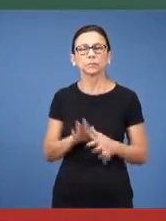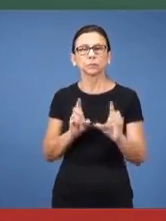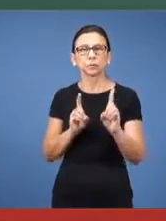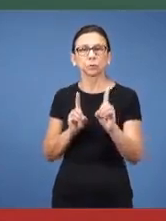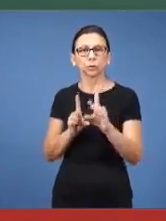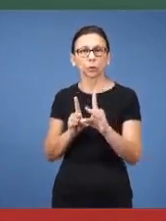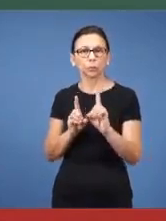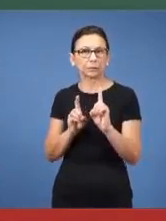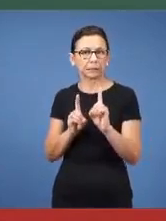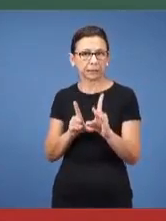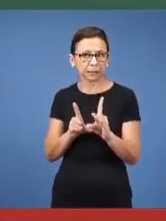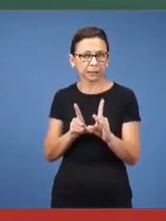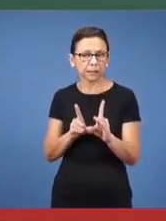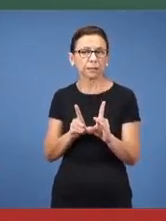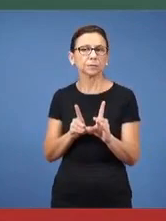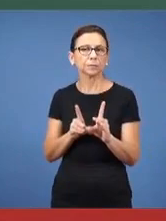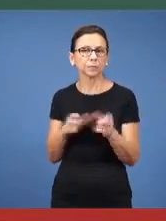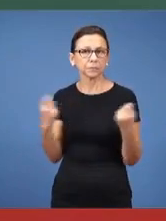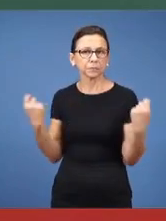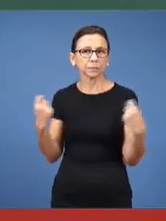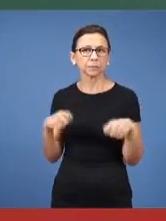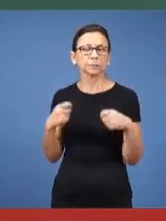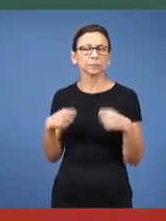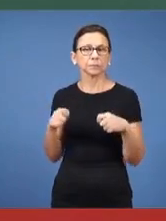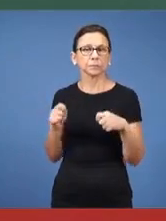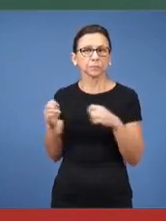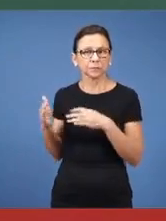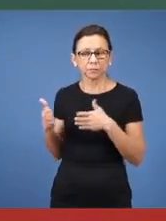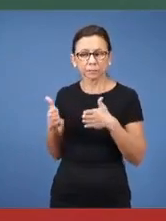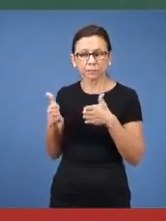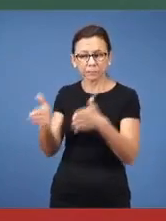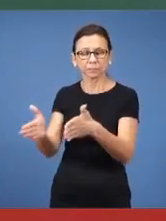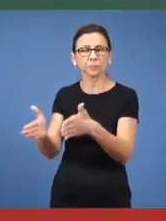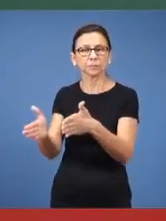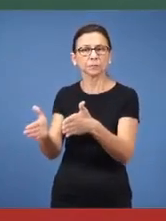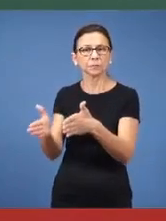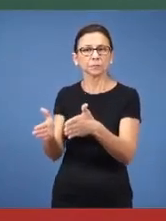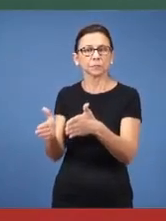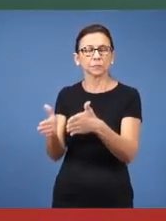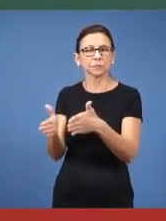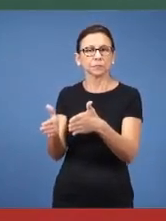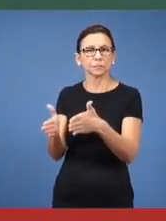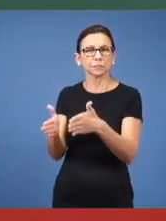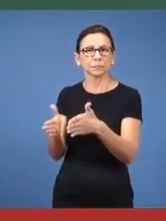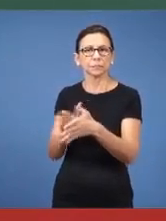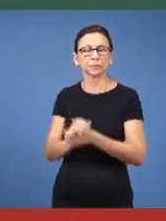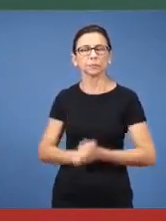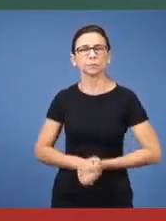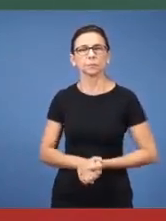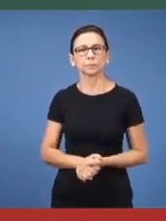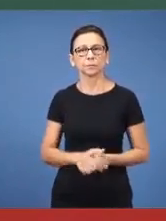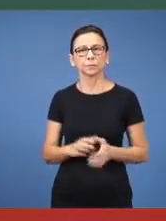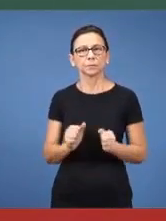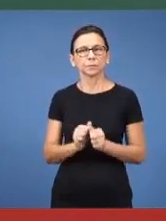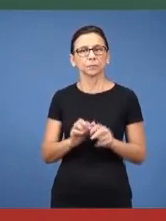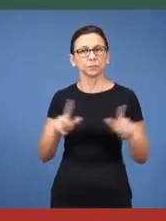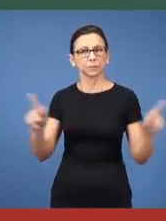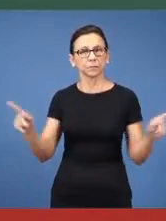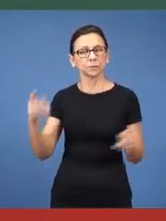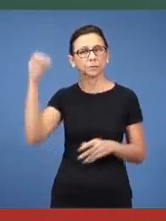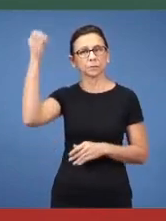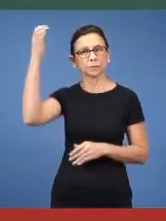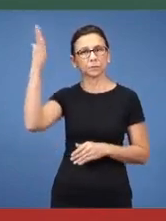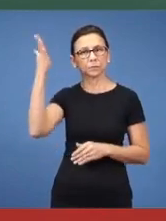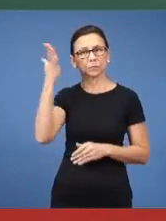we need to have doctrine. And the doctrine, in order for us to walk on the way, it was defined in the